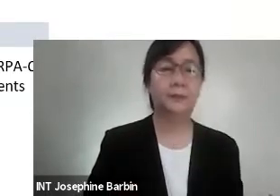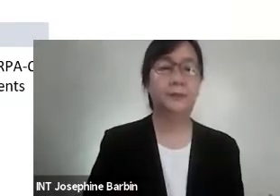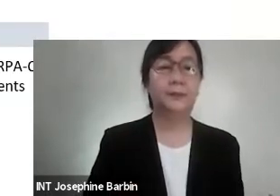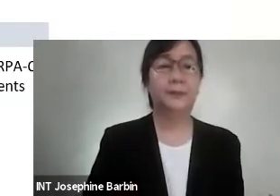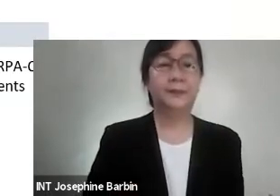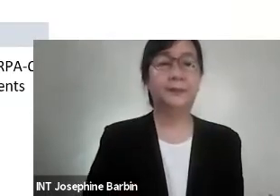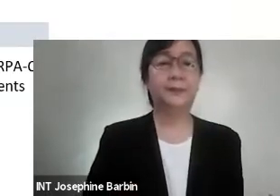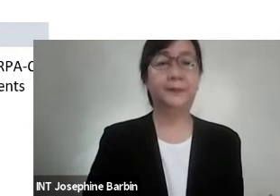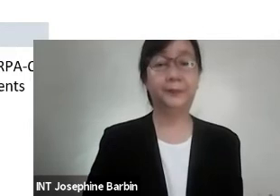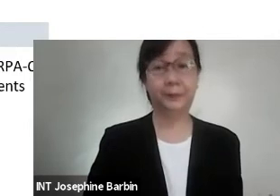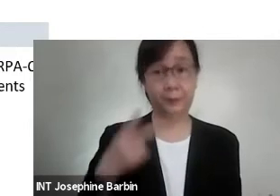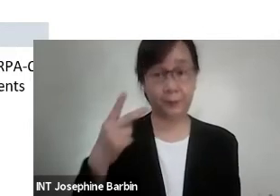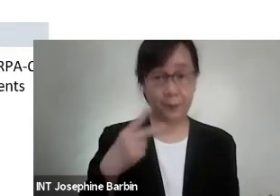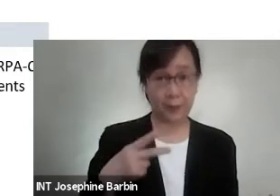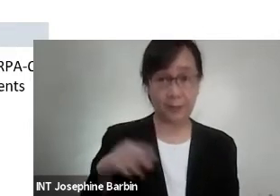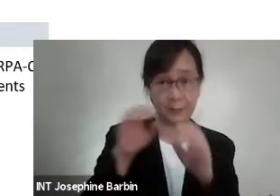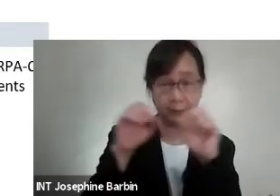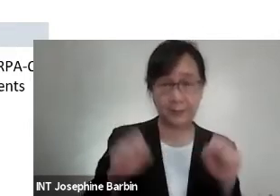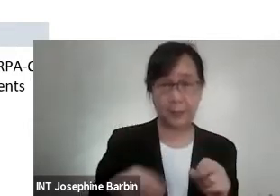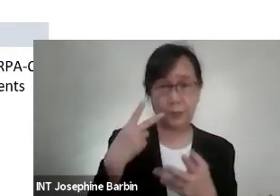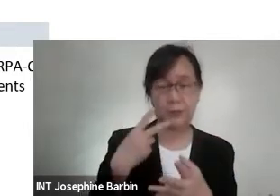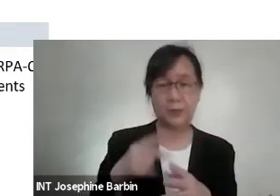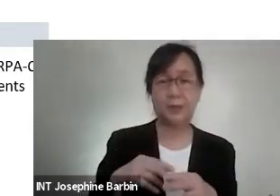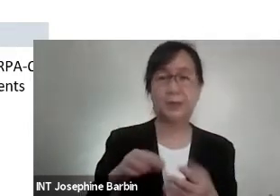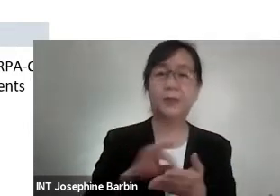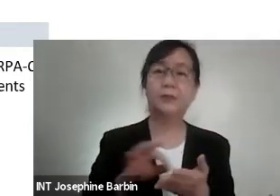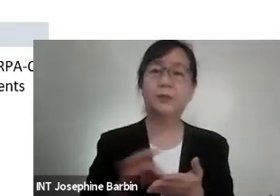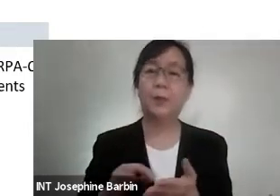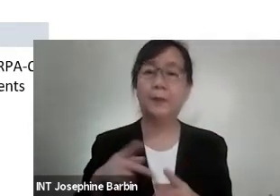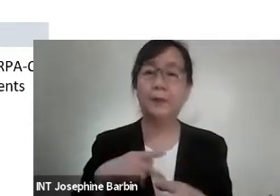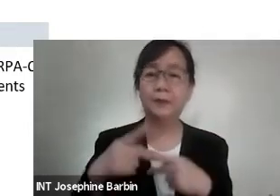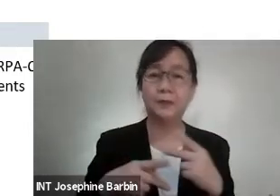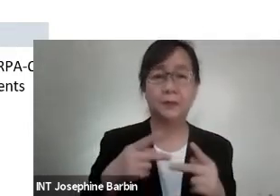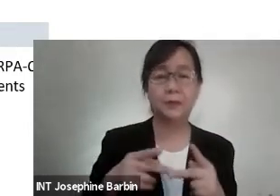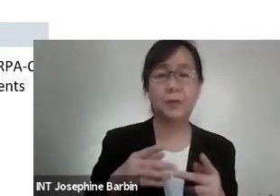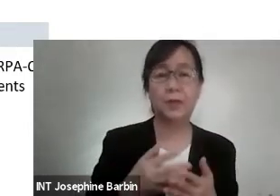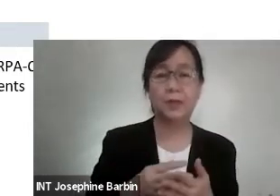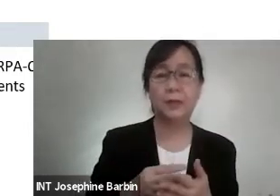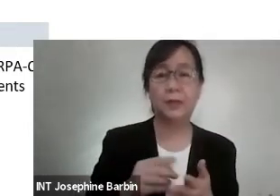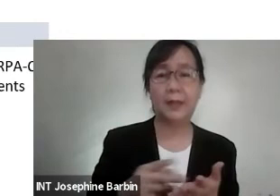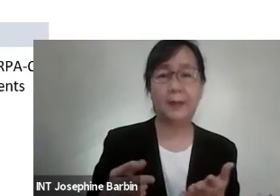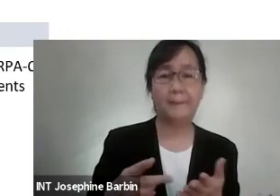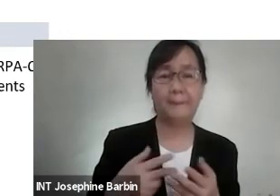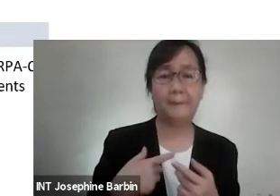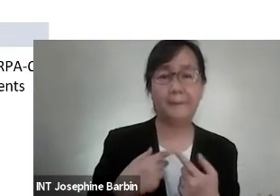And as you can see on the screen, that the drafting process of the draft RPA,